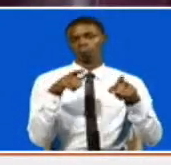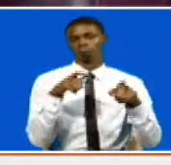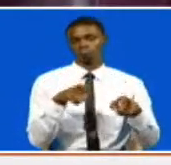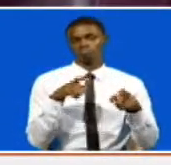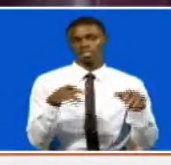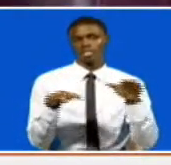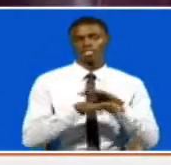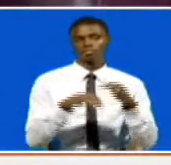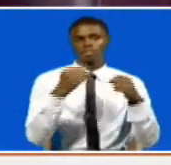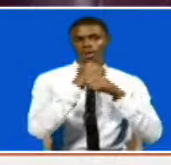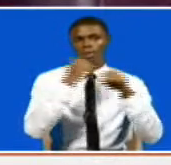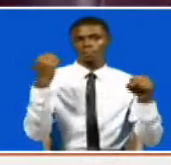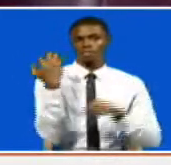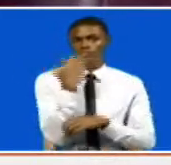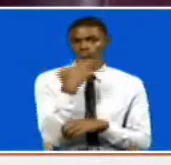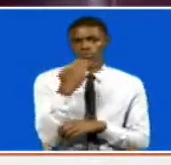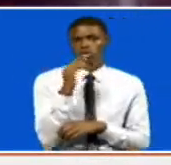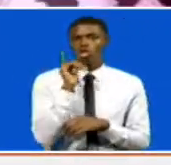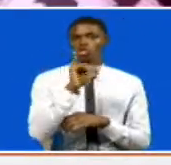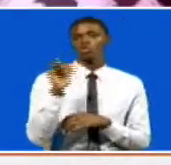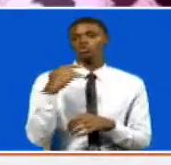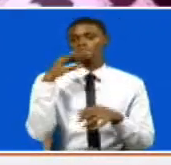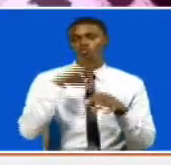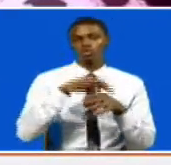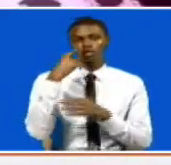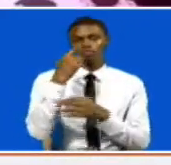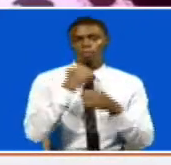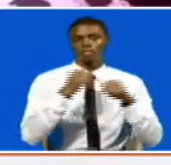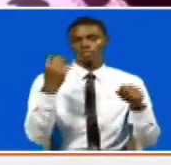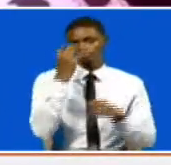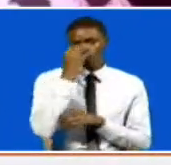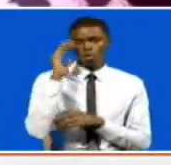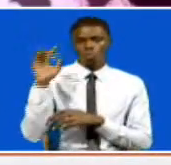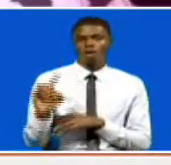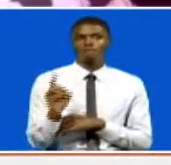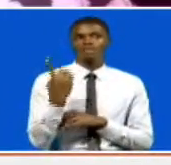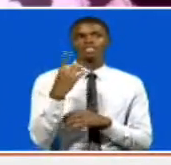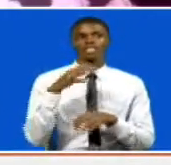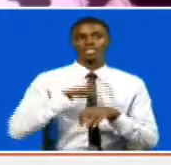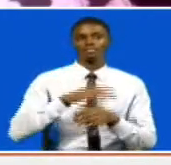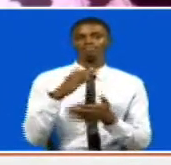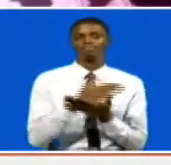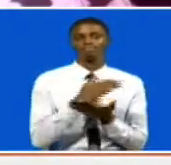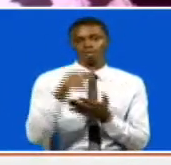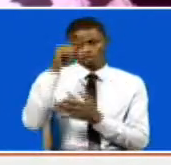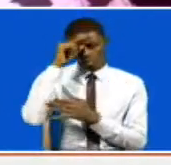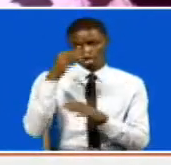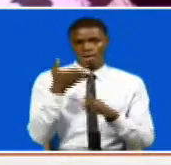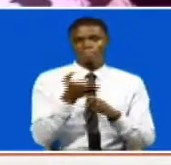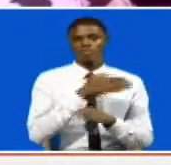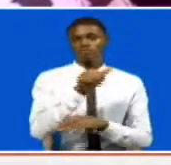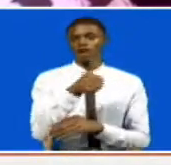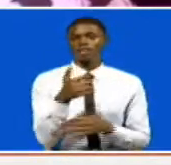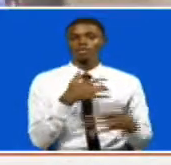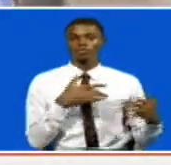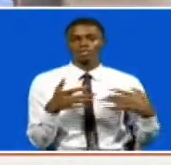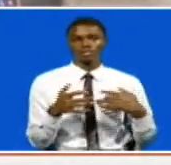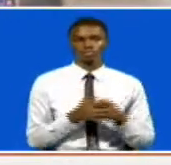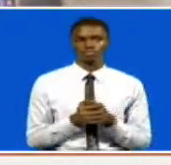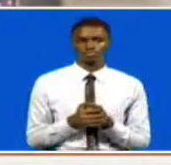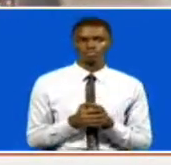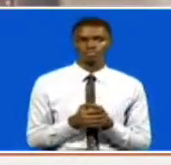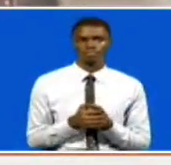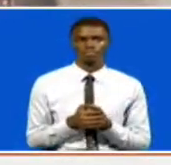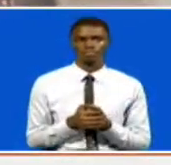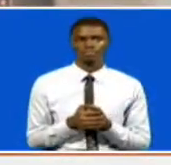Rigathi Gachagua's remarks that those who voted for President William Ruto will first get a share of government before others are considered. Na